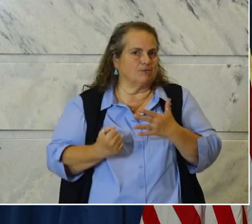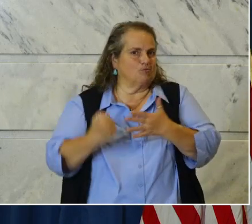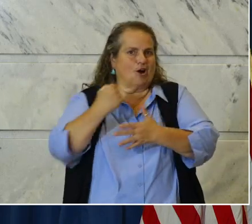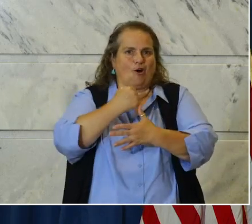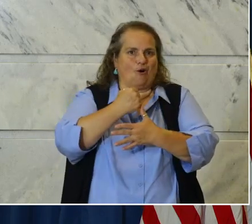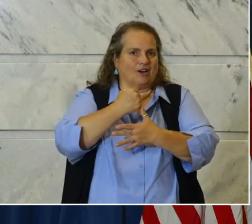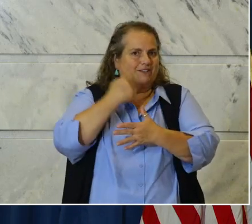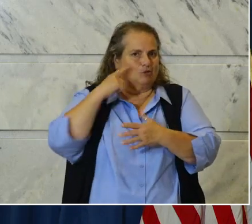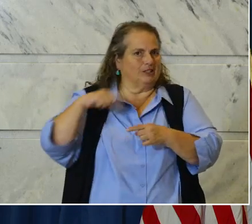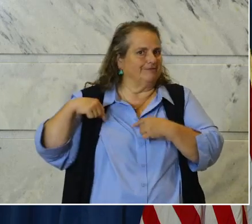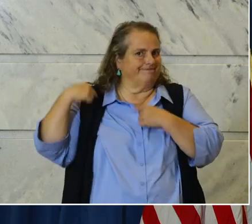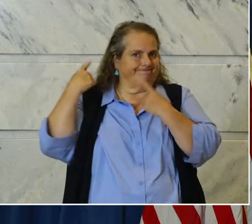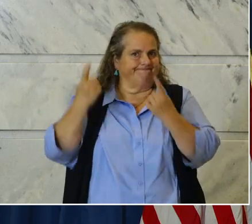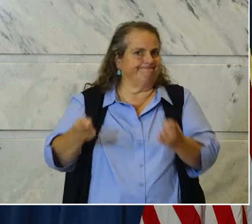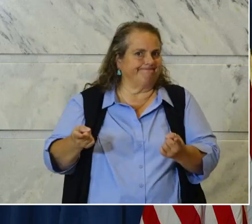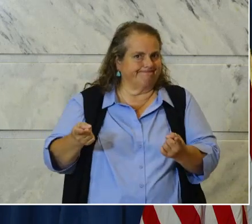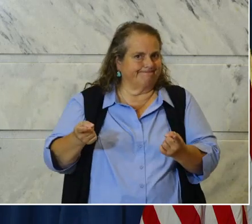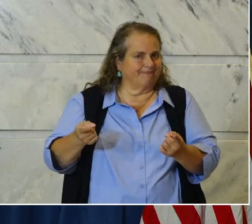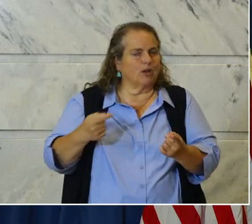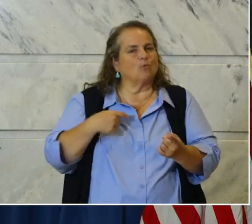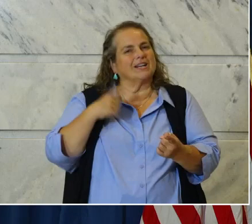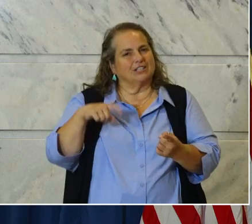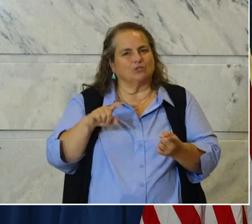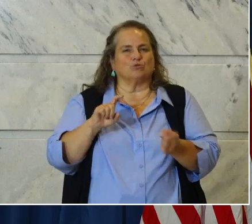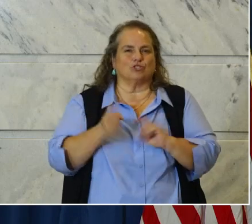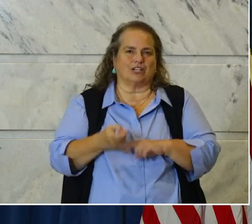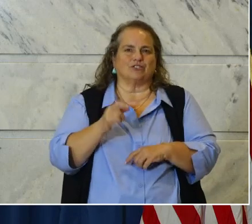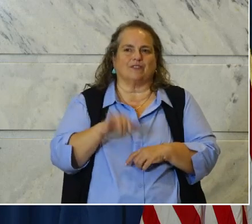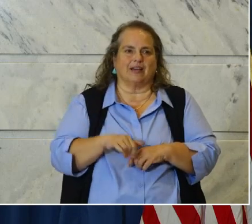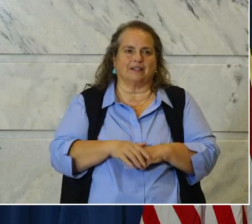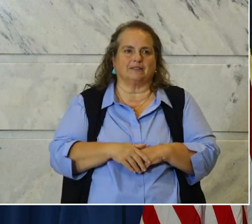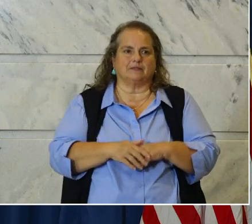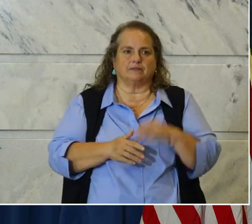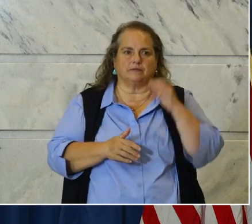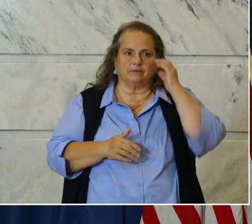long, and it's time that we start changing that.